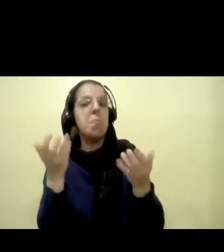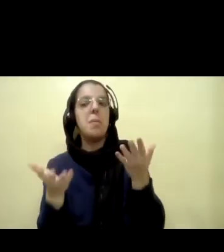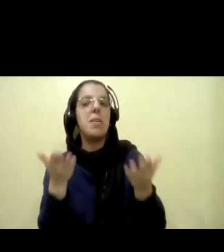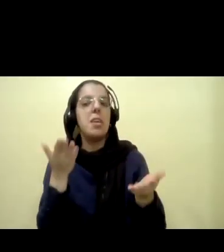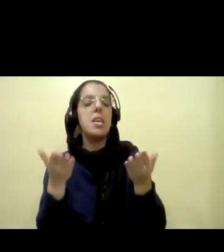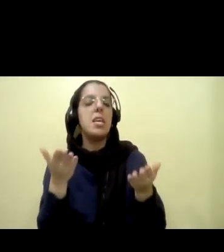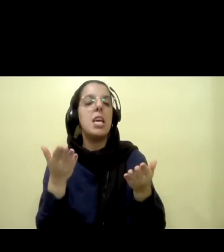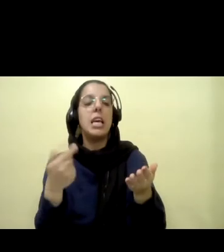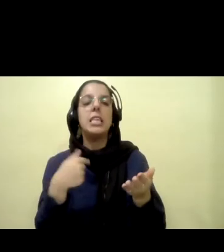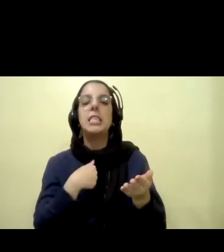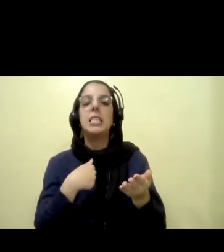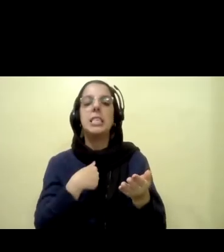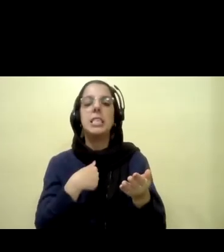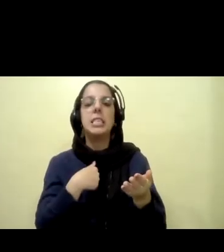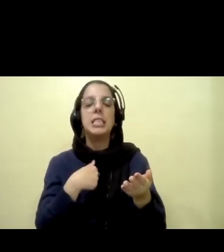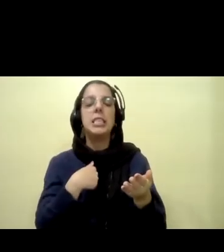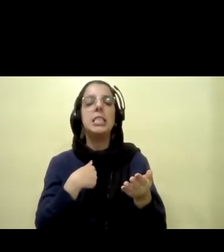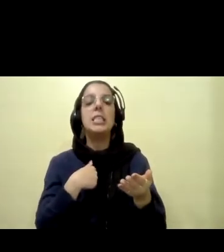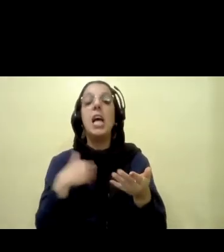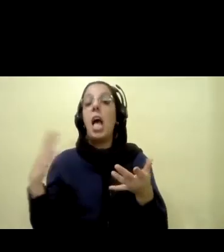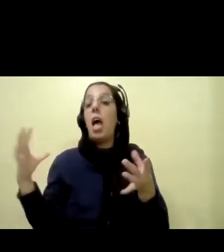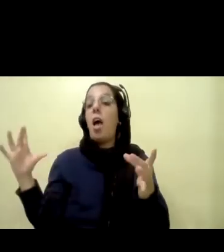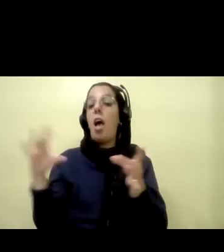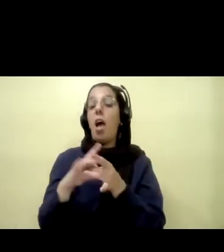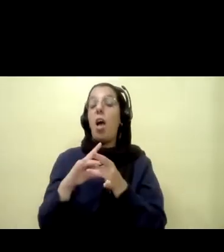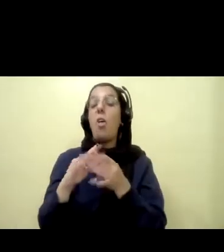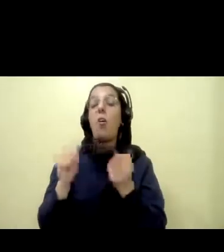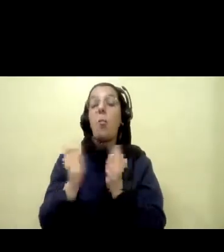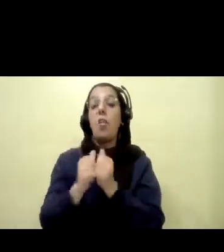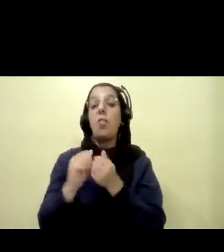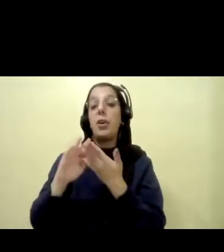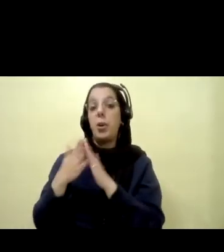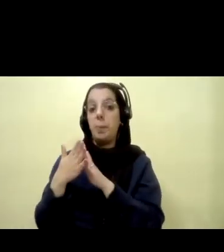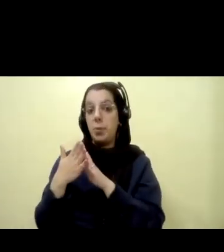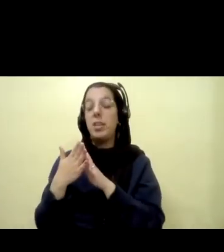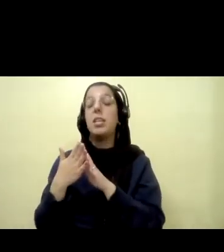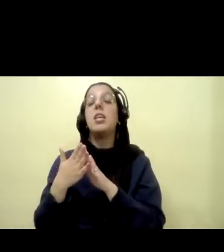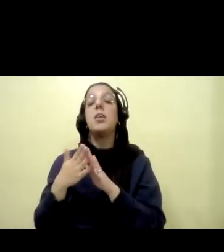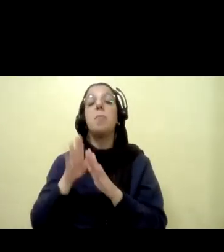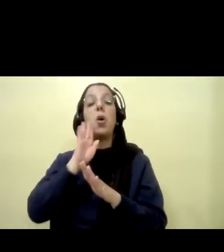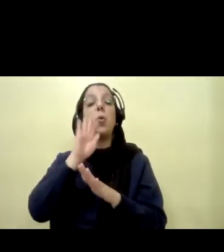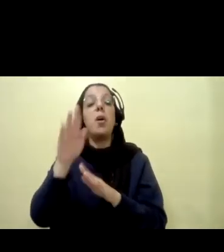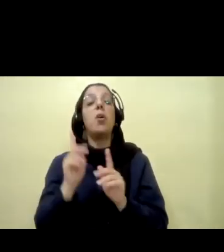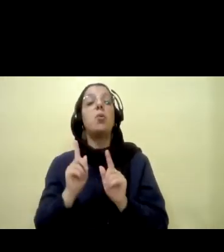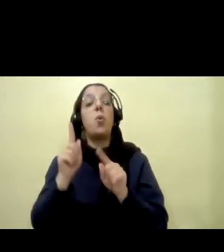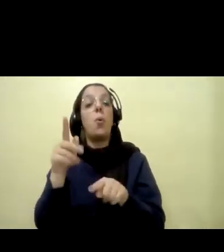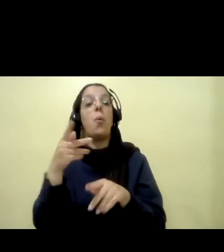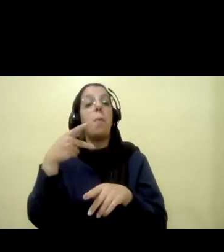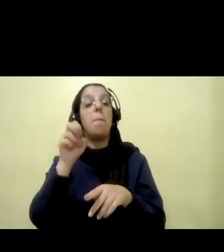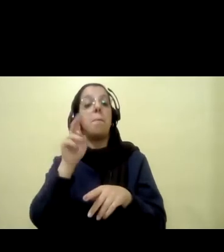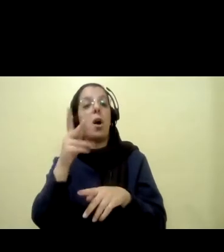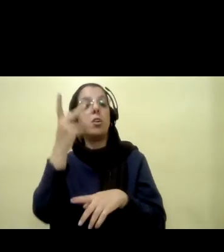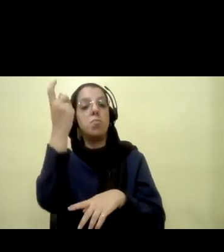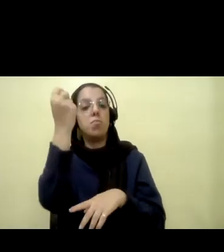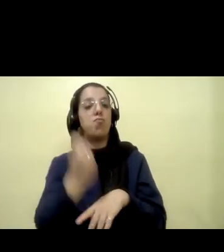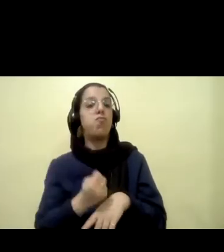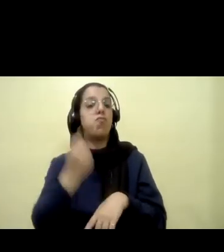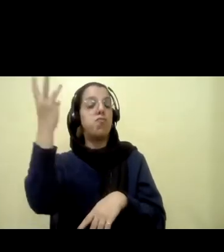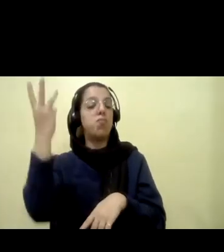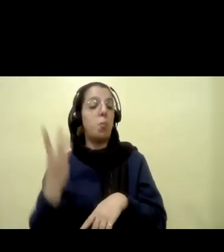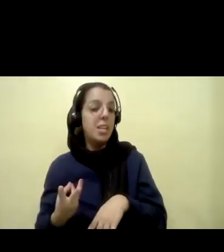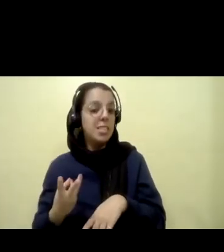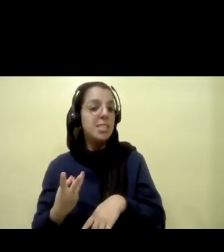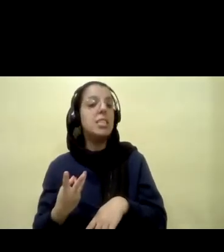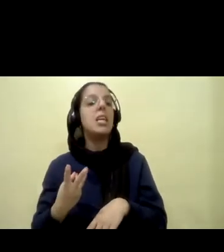I'm doing this community engaged residency in this park. I'm going to be there every Tuesday and Wednesday